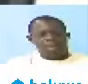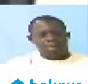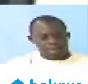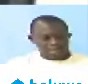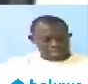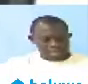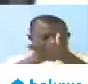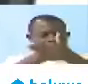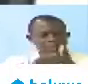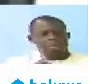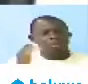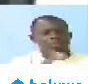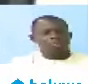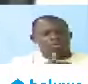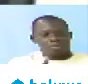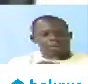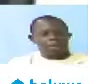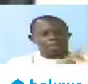Nimmenville. At that time